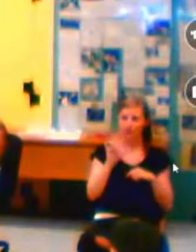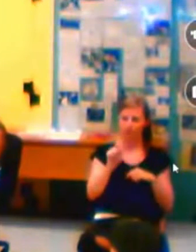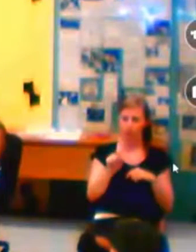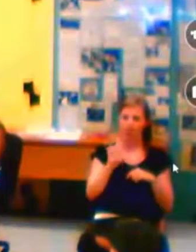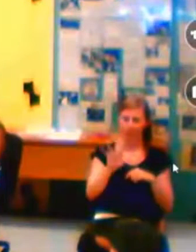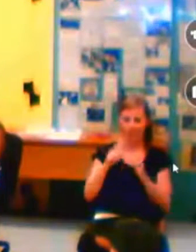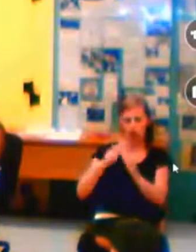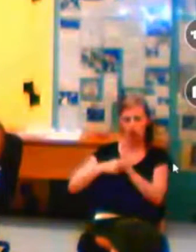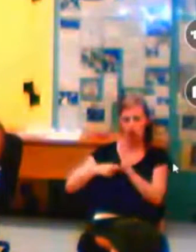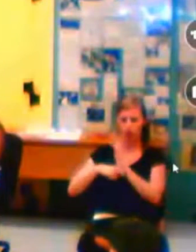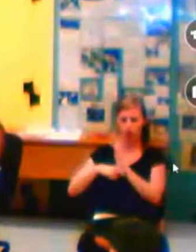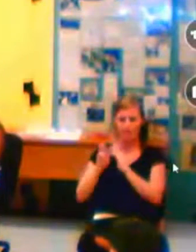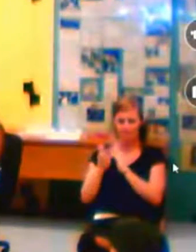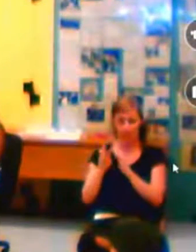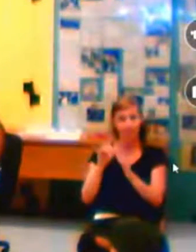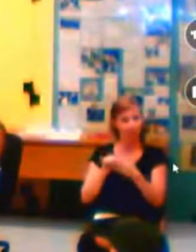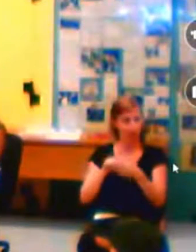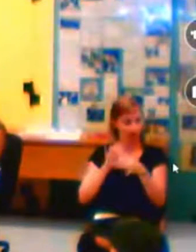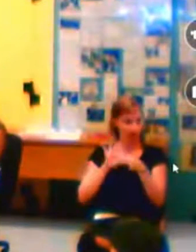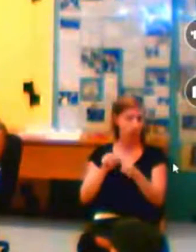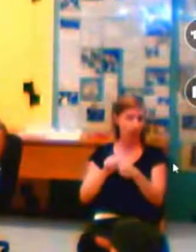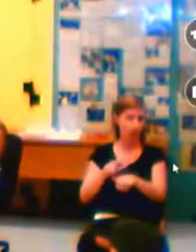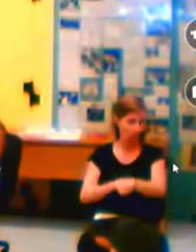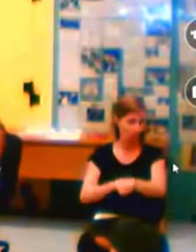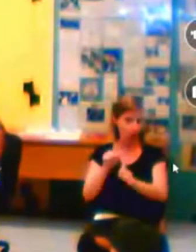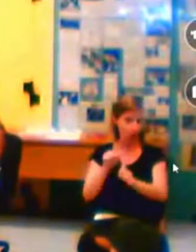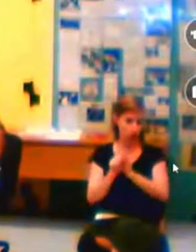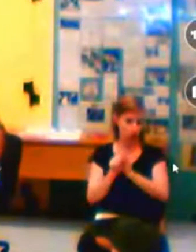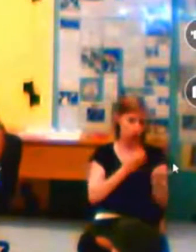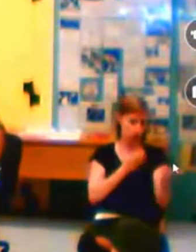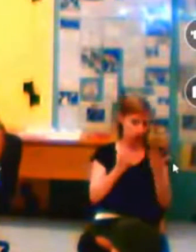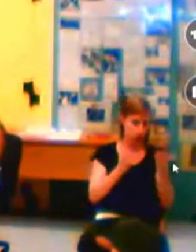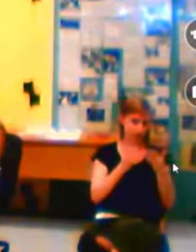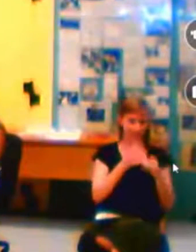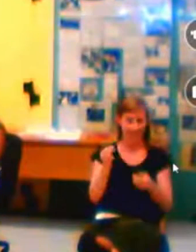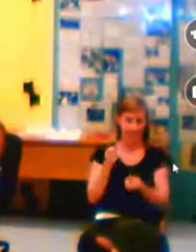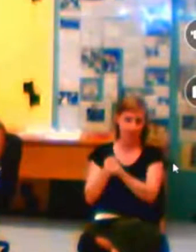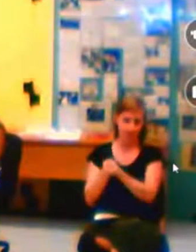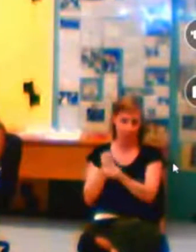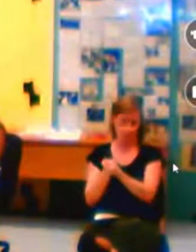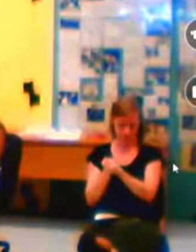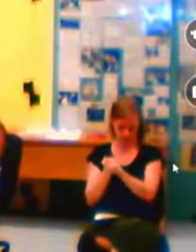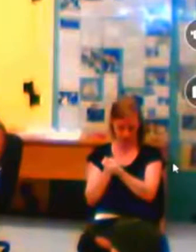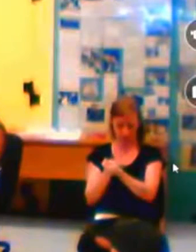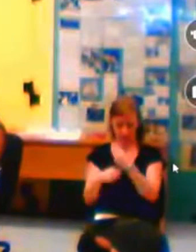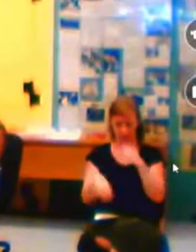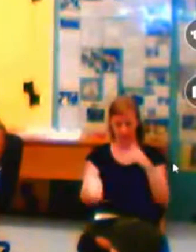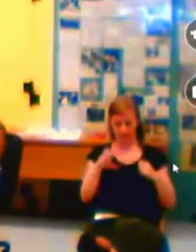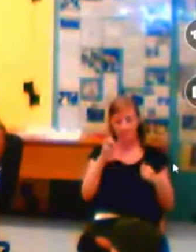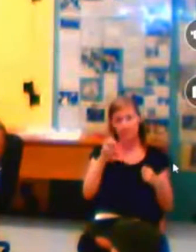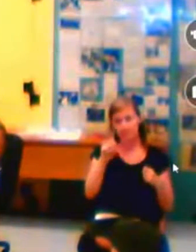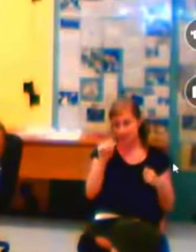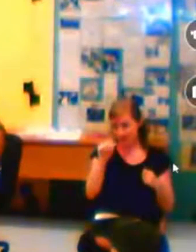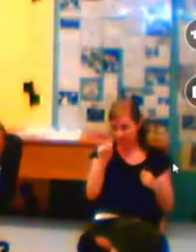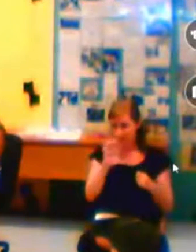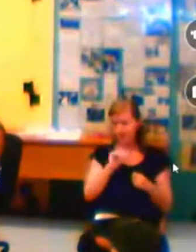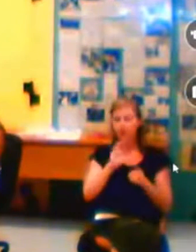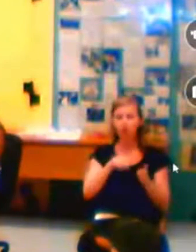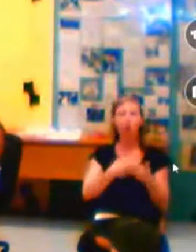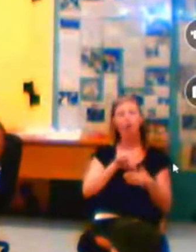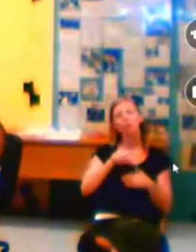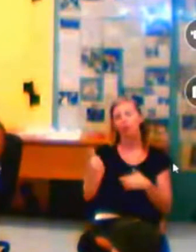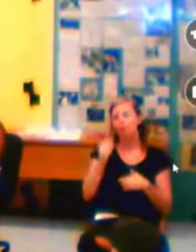Thank you, Josh. So as I did mention, the amendment specifically references CRS 25.5 Article 6,